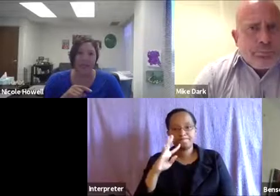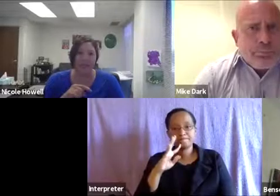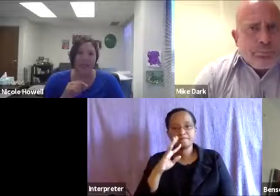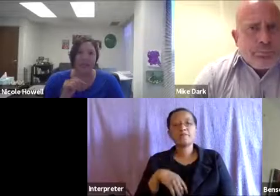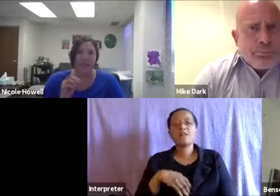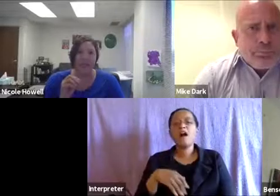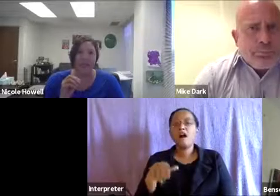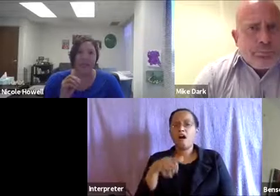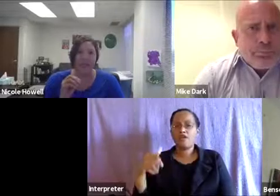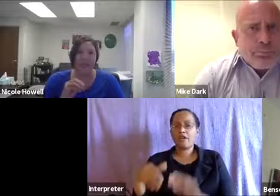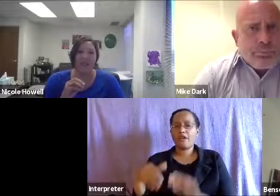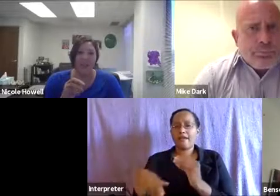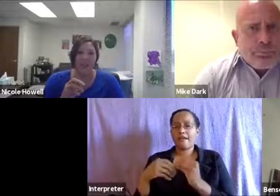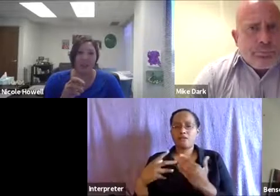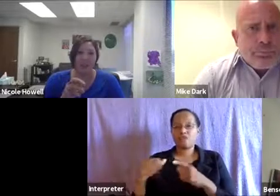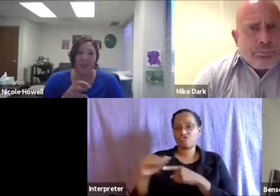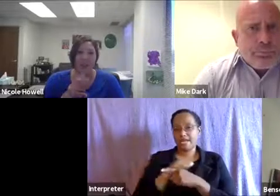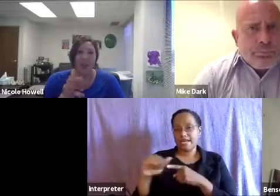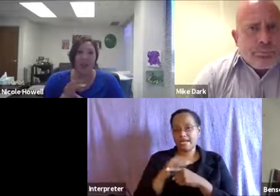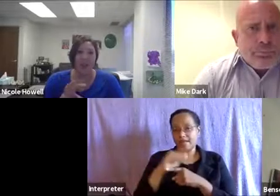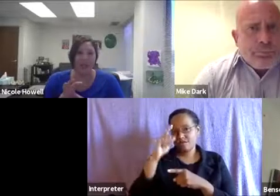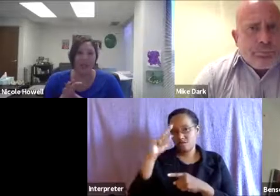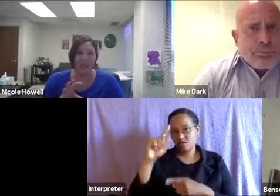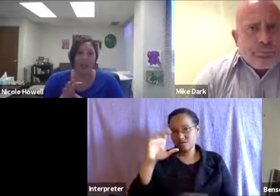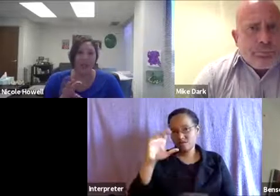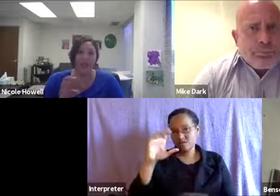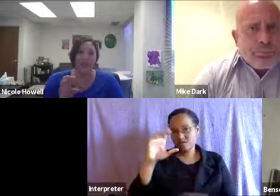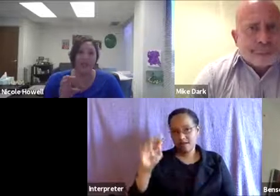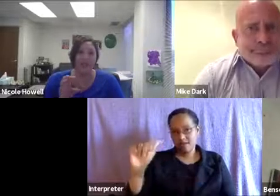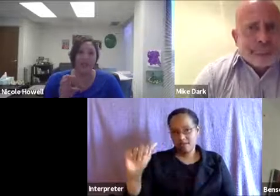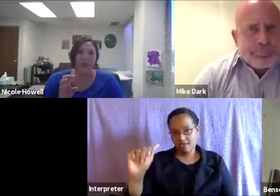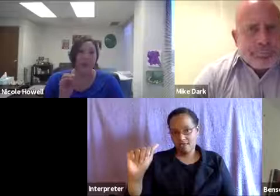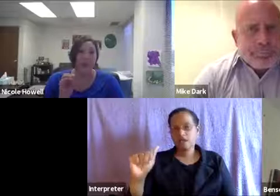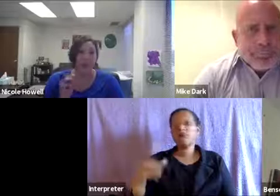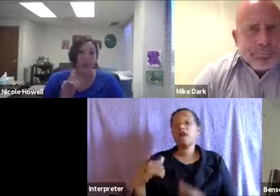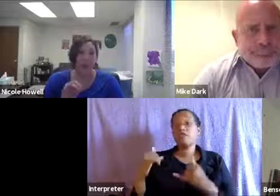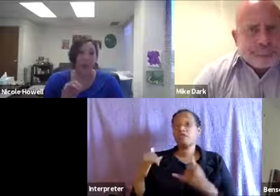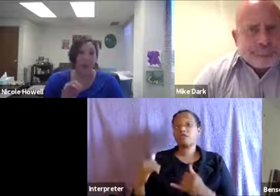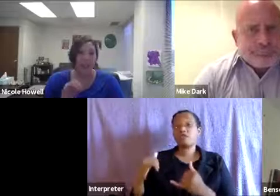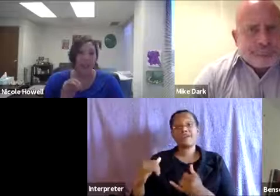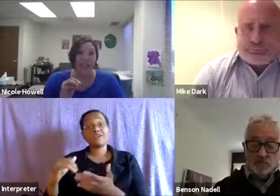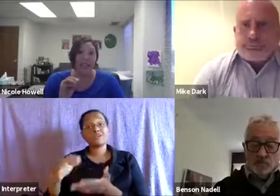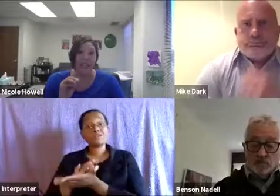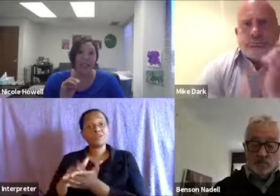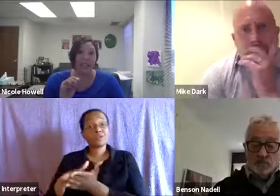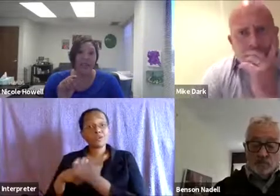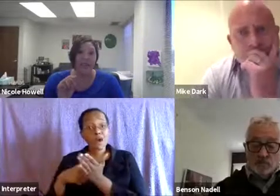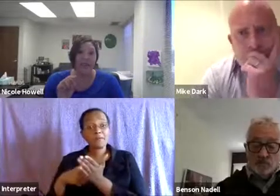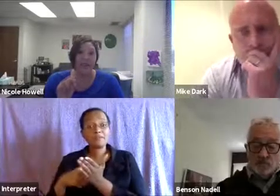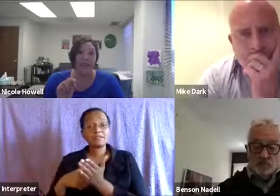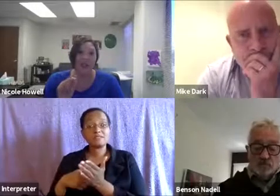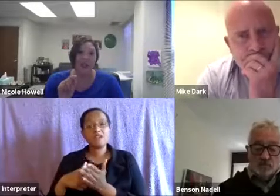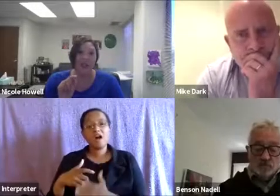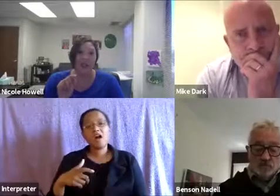about 15 or 17 years ago, the money simply doesn't make its way into the hands of the staff. And so